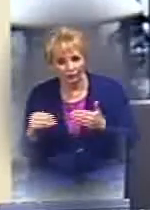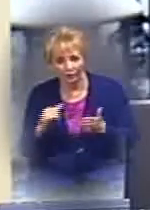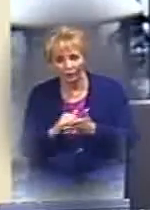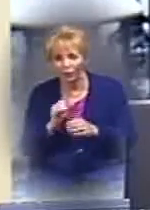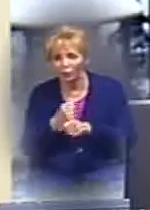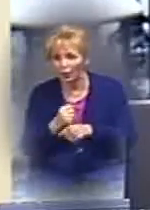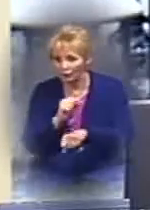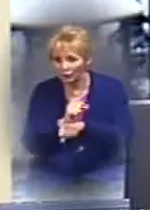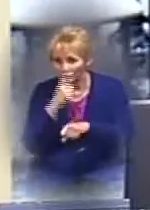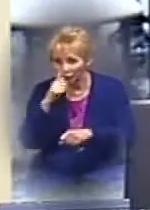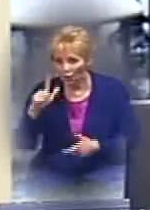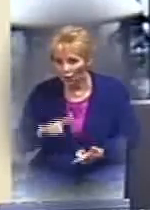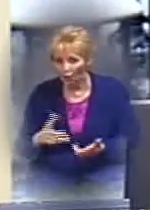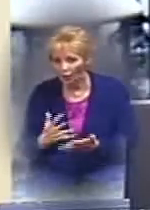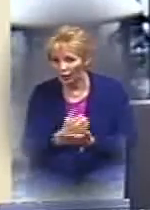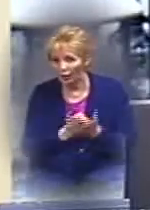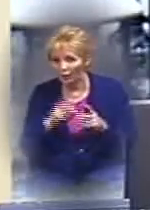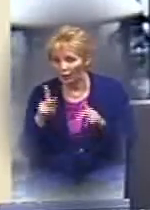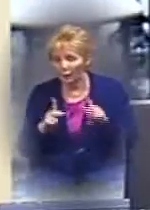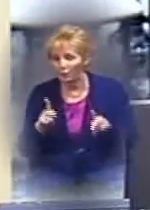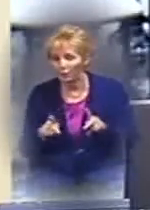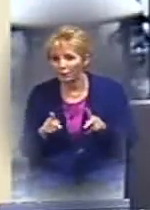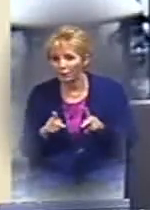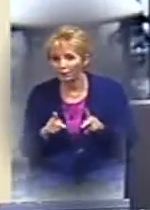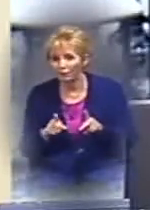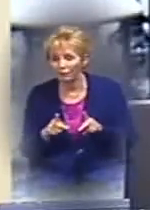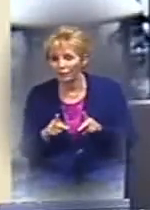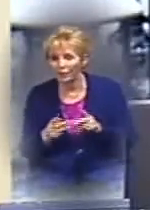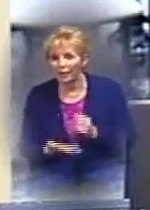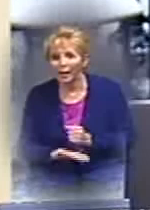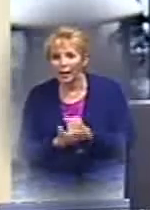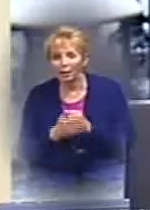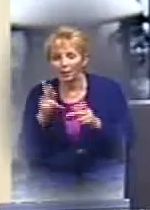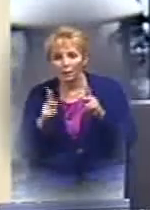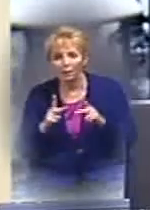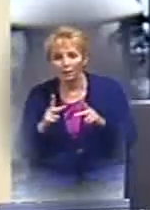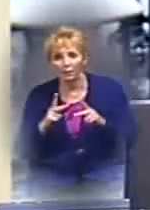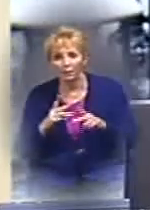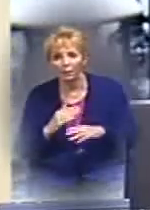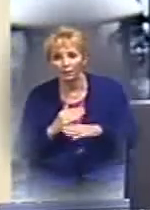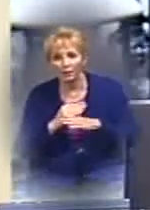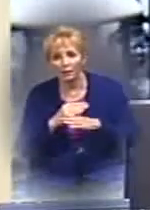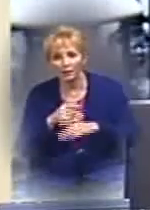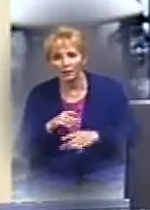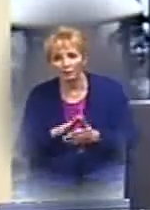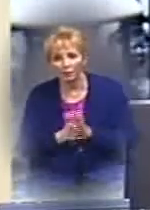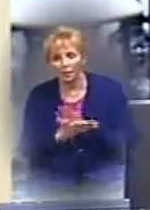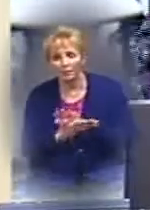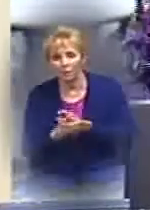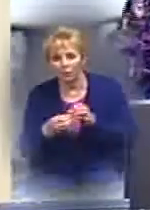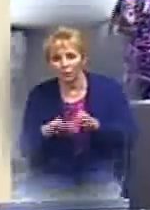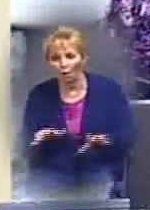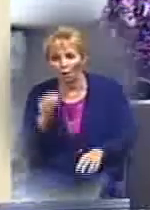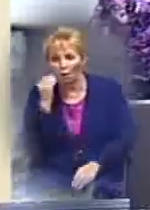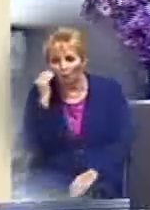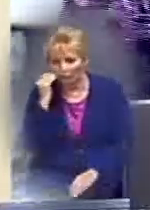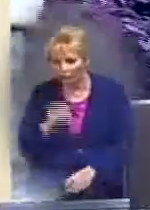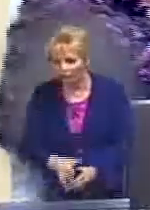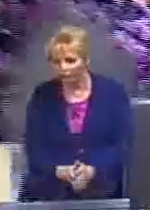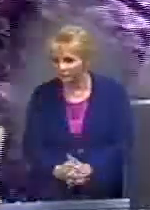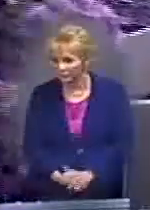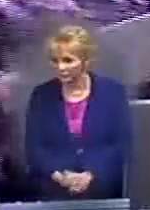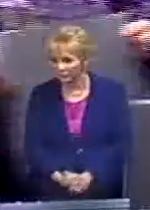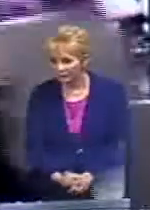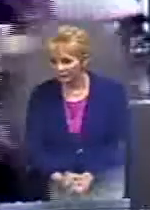creates jobs for low-income people, which helps people protect them from being homeless. So I'll turn it over to